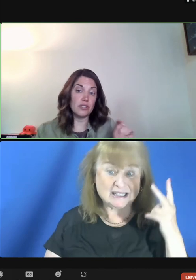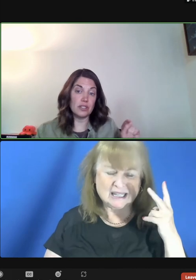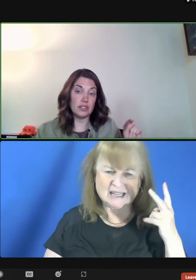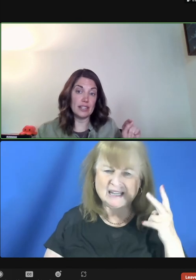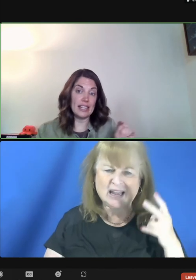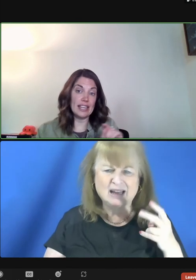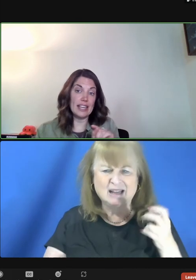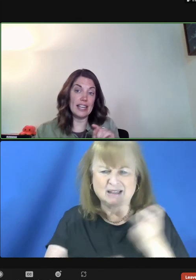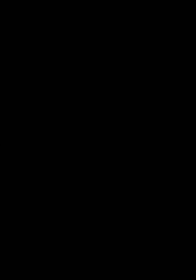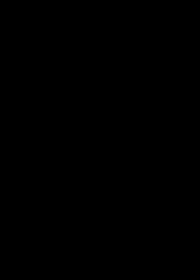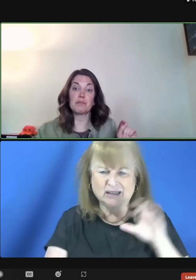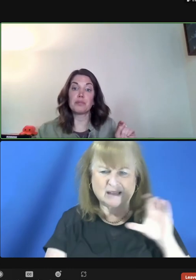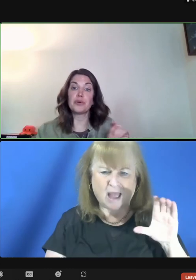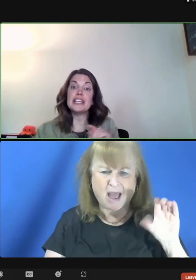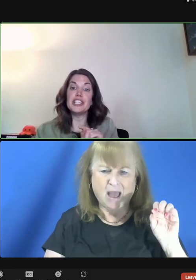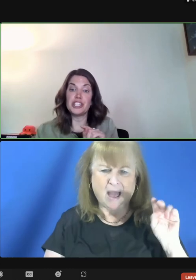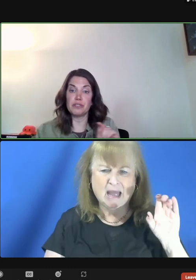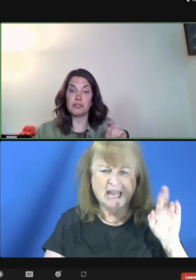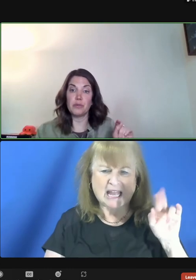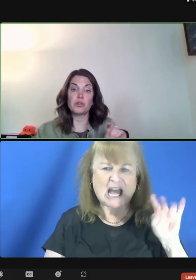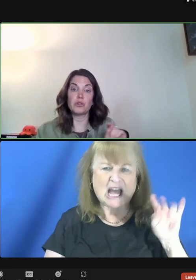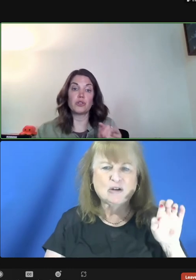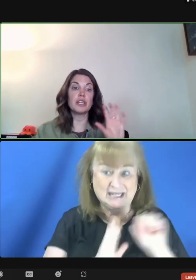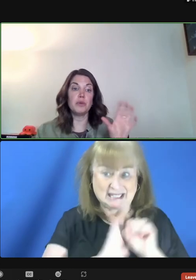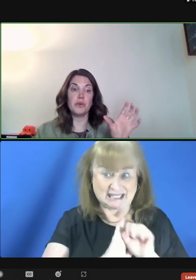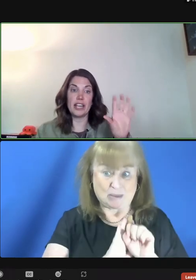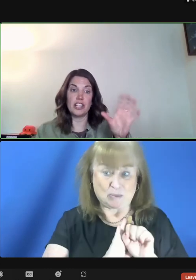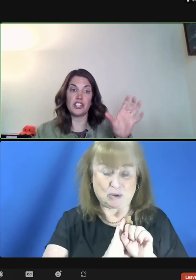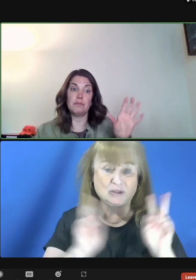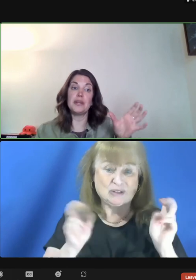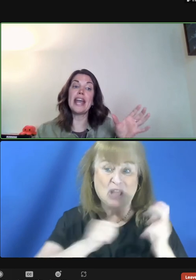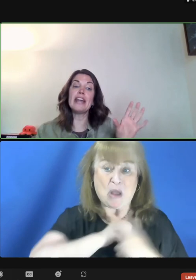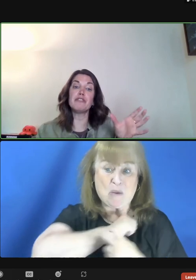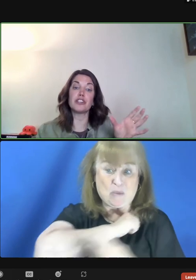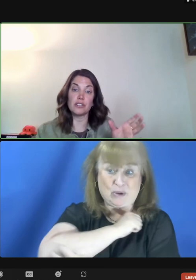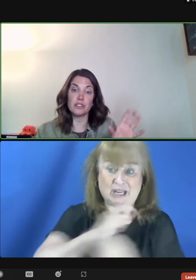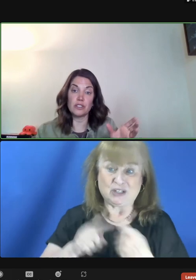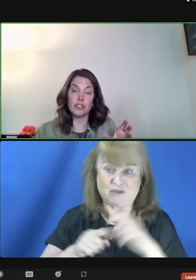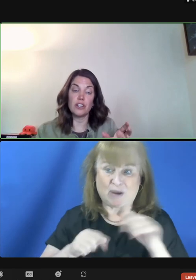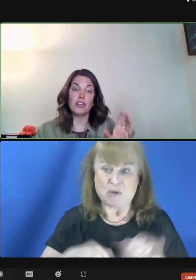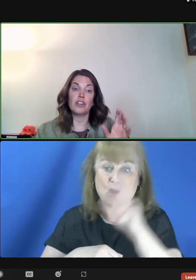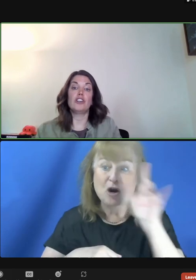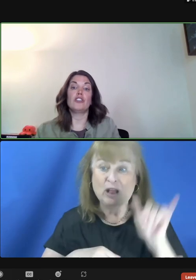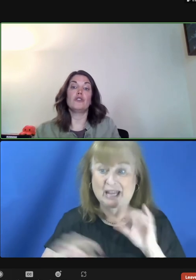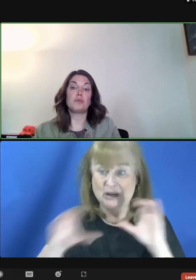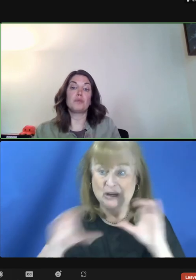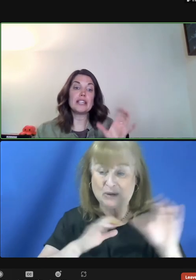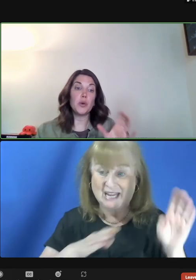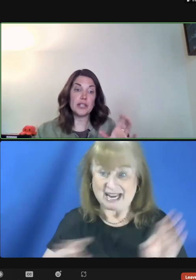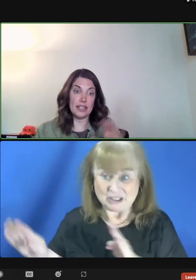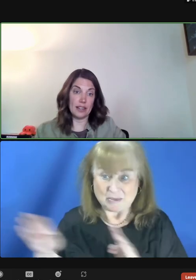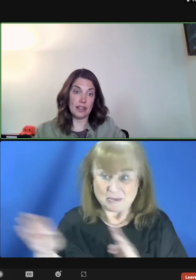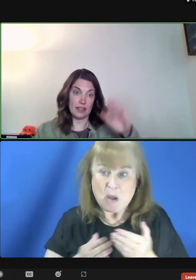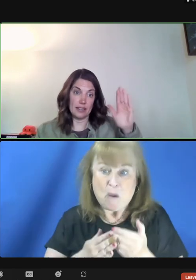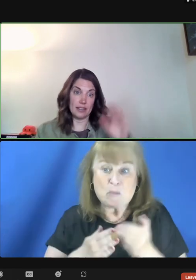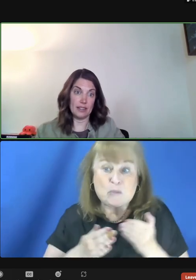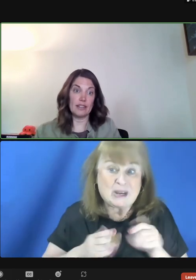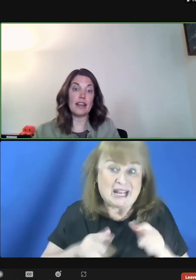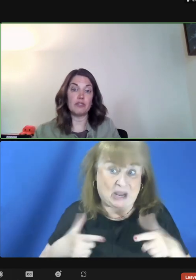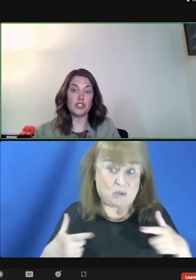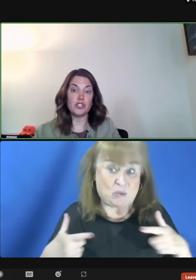concrete symbols is that bridge from those early communication behaviors, those